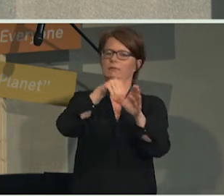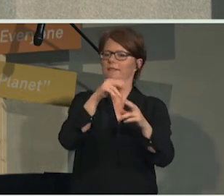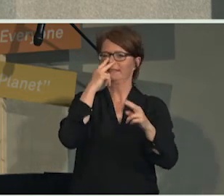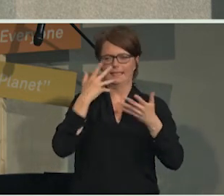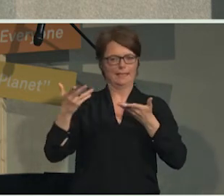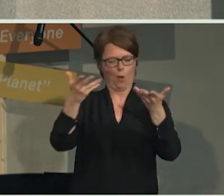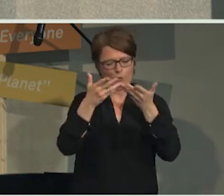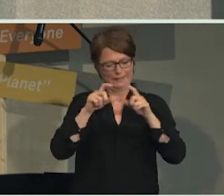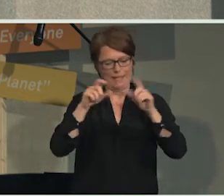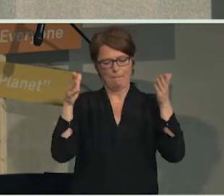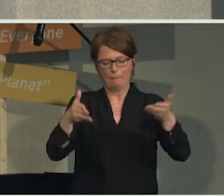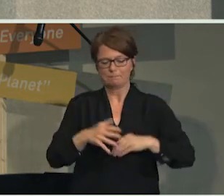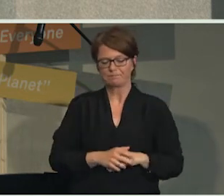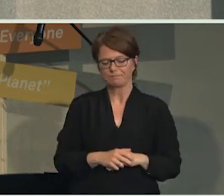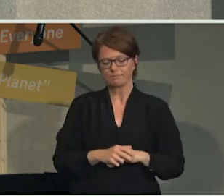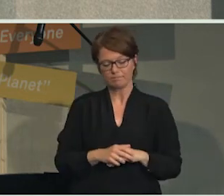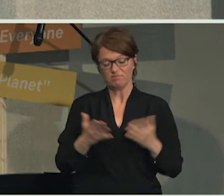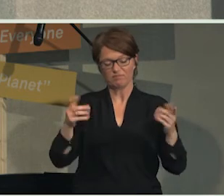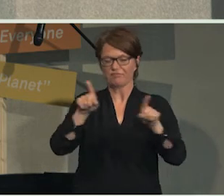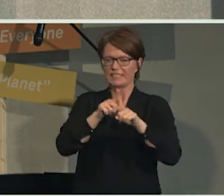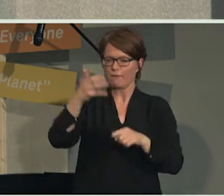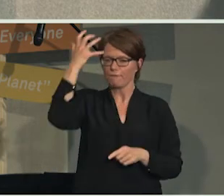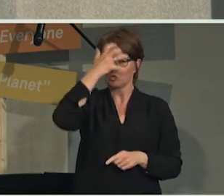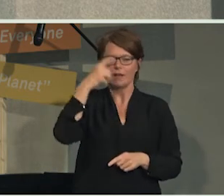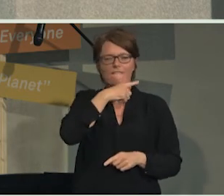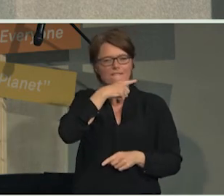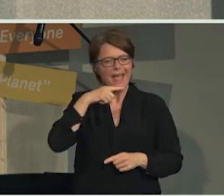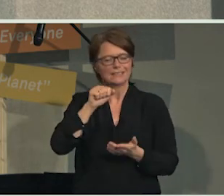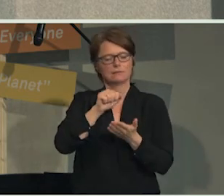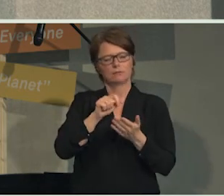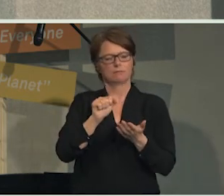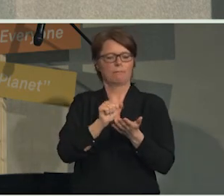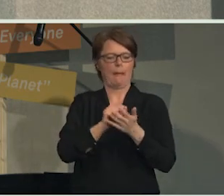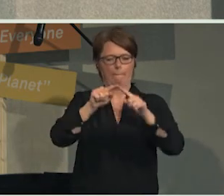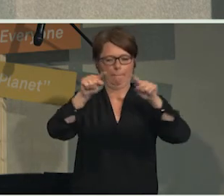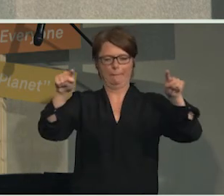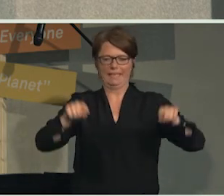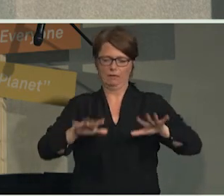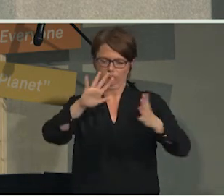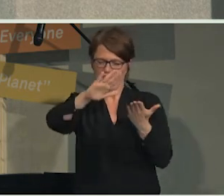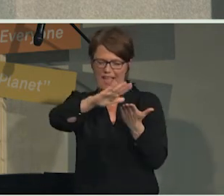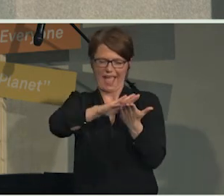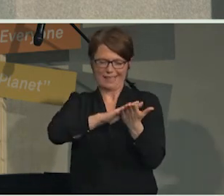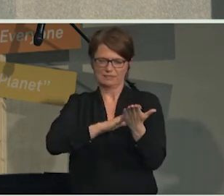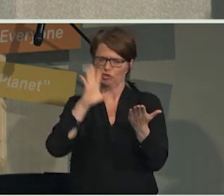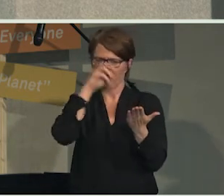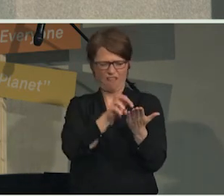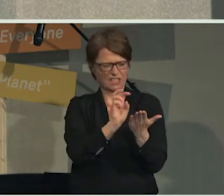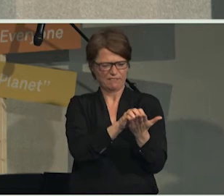scratchy, recycled, paper, no. I'm talking about those white,